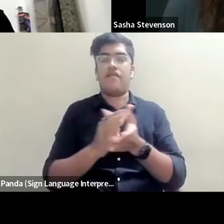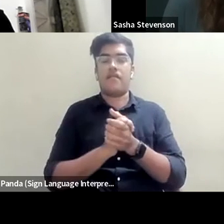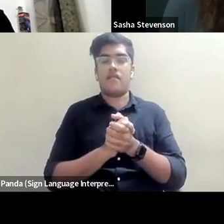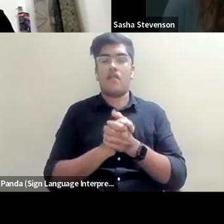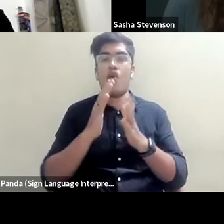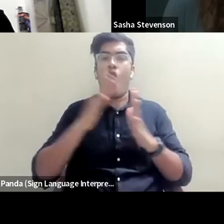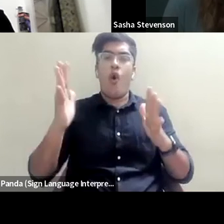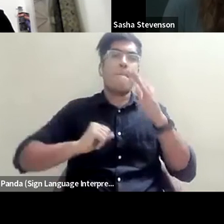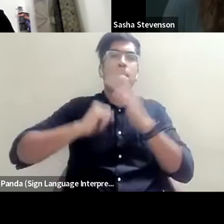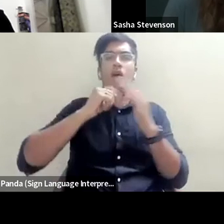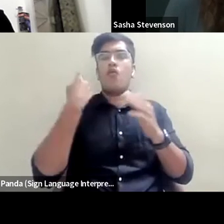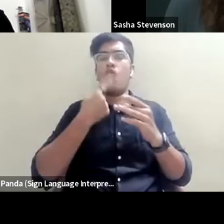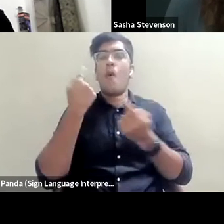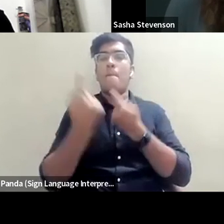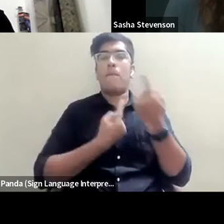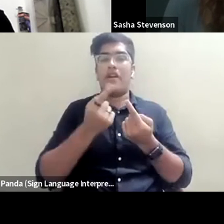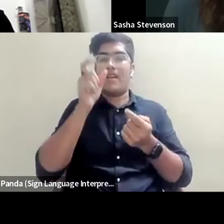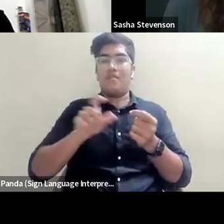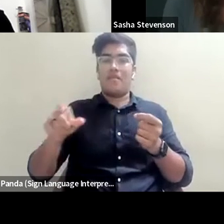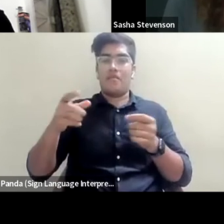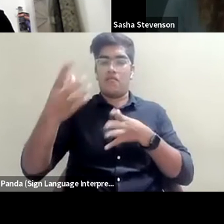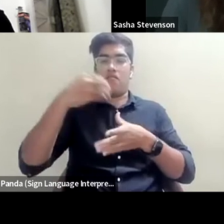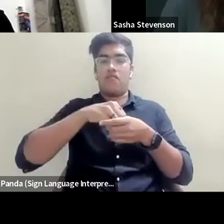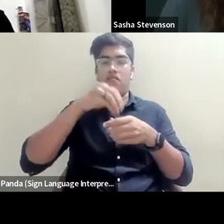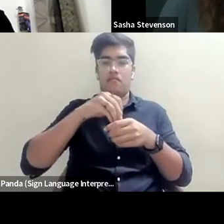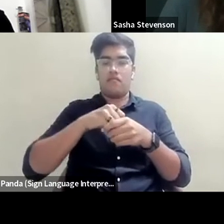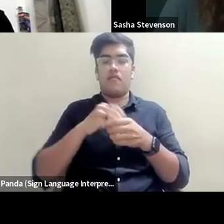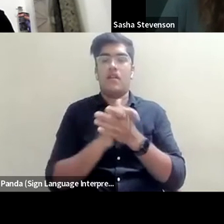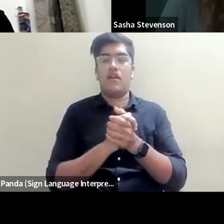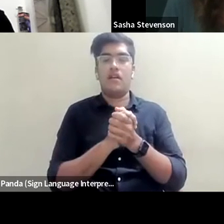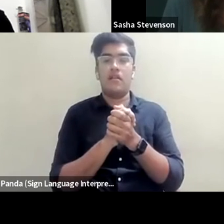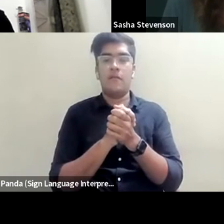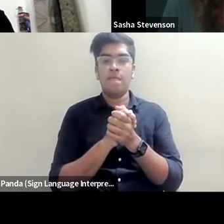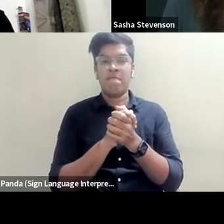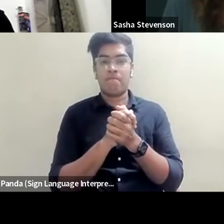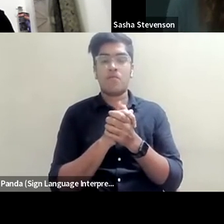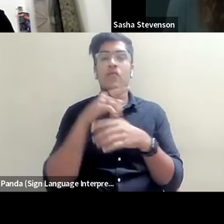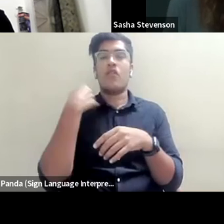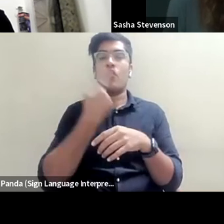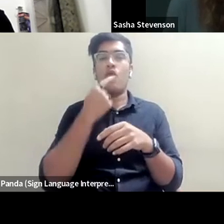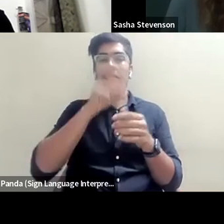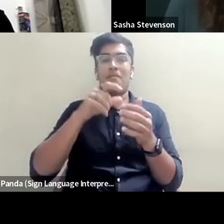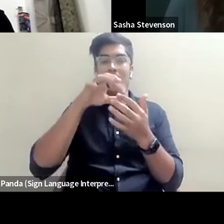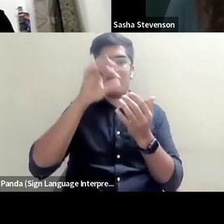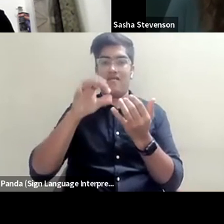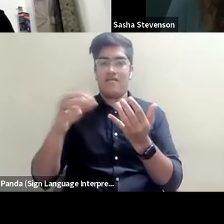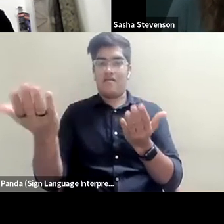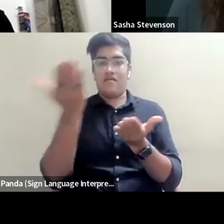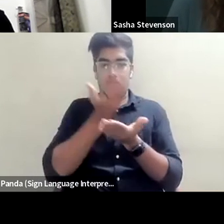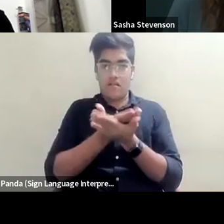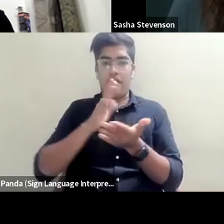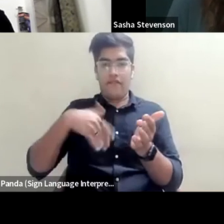to be quite a broad church of people who receive the nominations and then